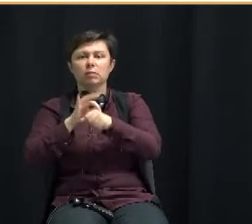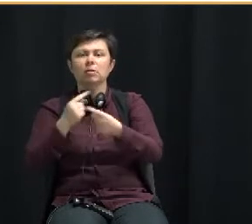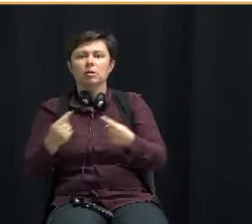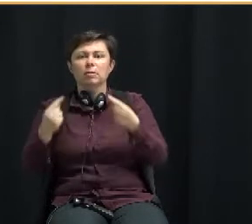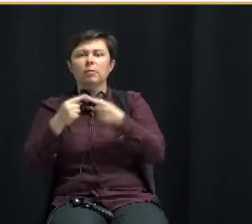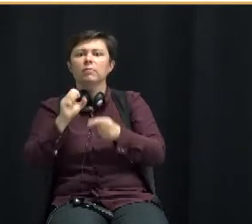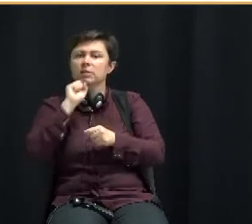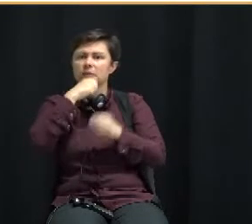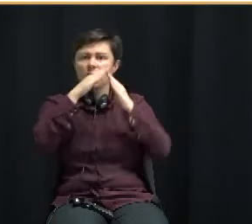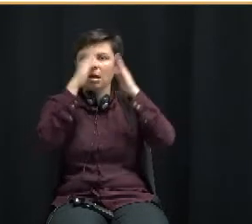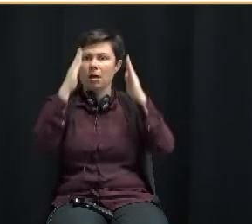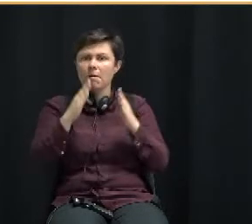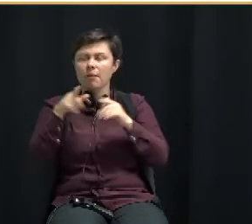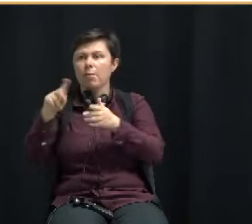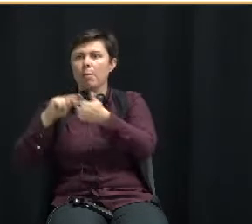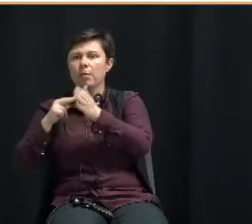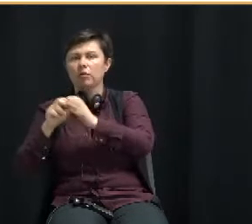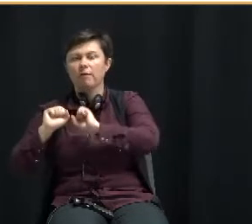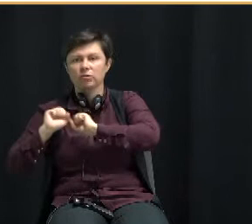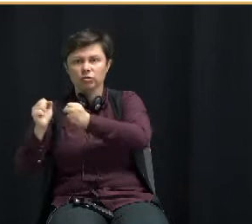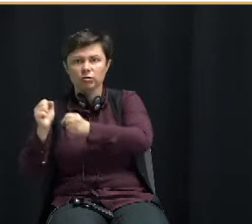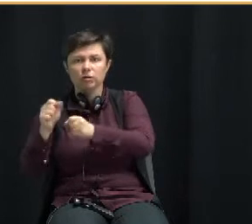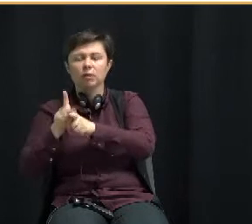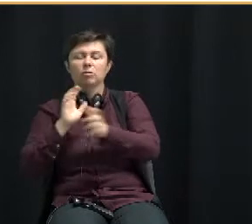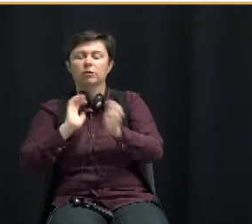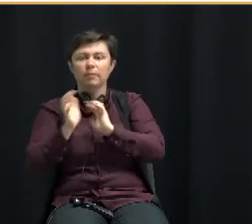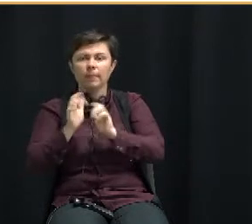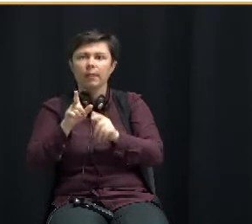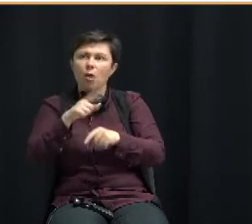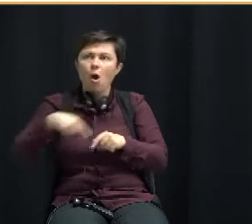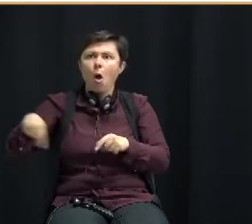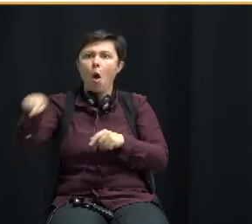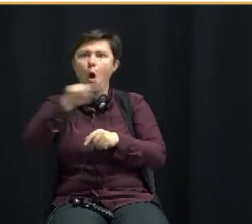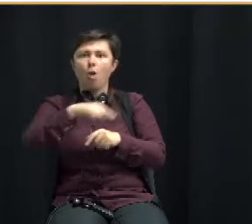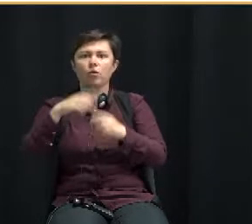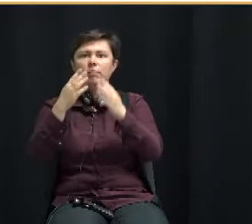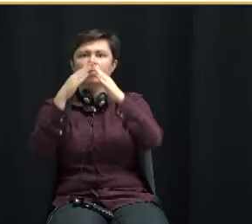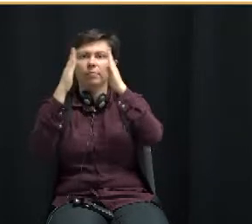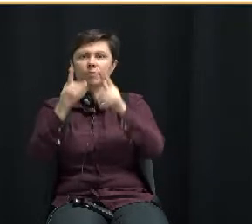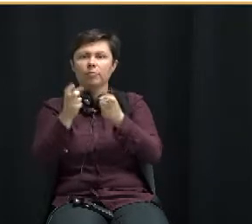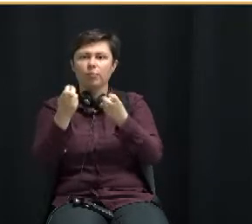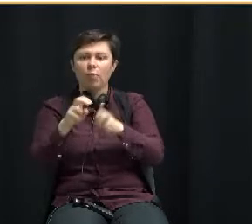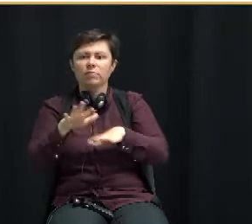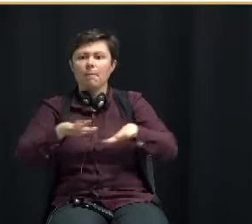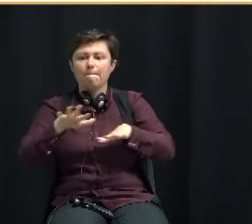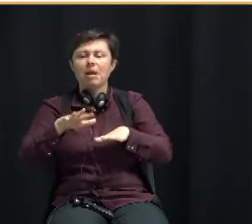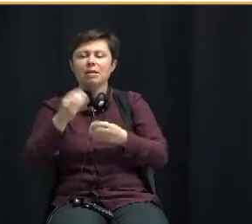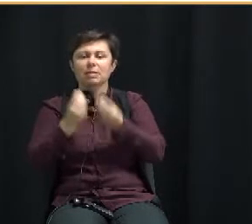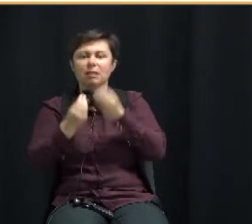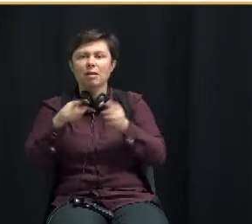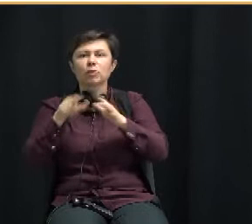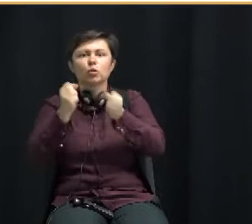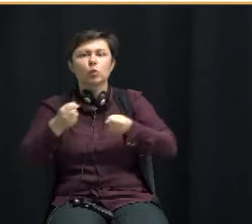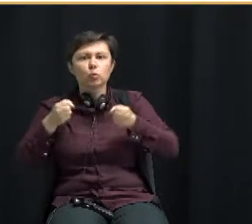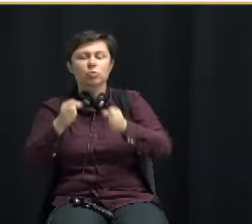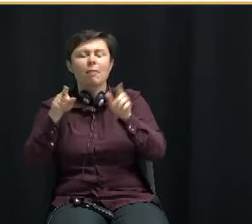local authorities adapted old buildings to new activities. They also cared about environment